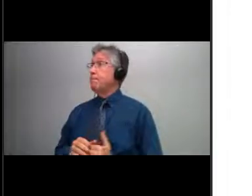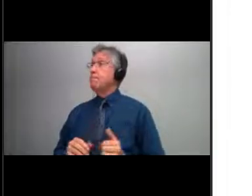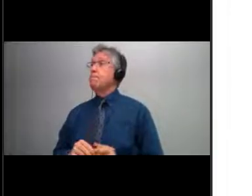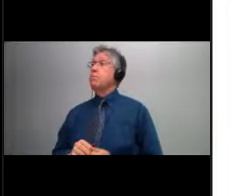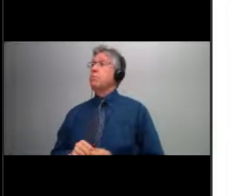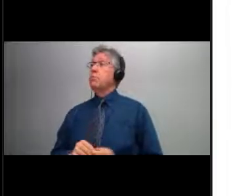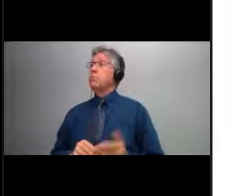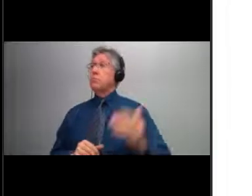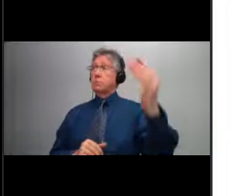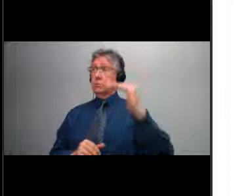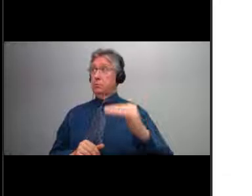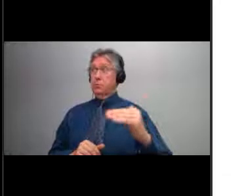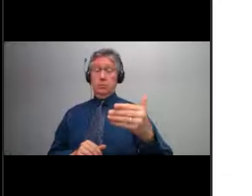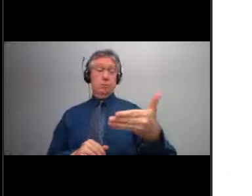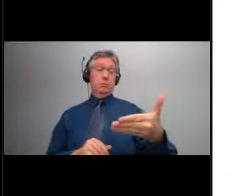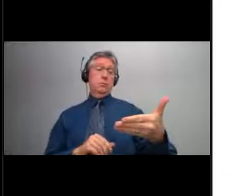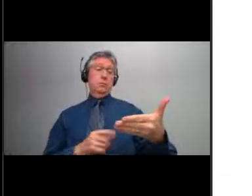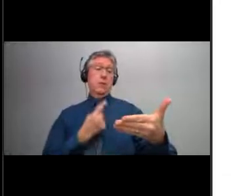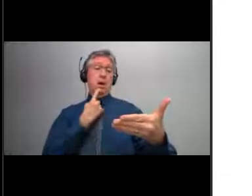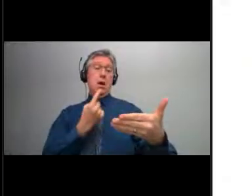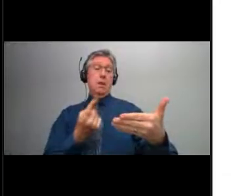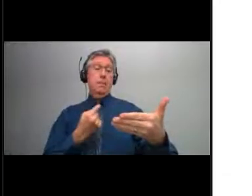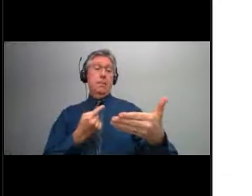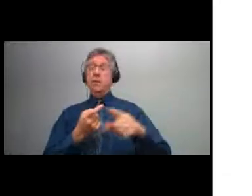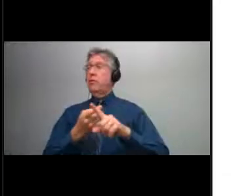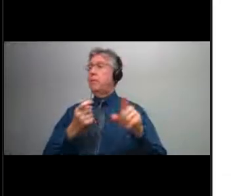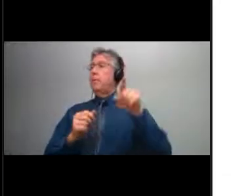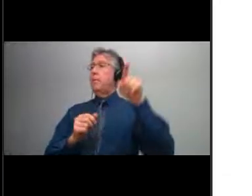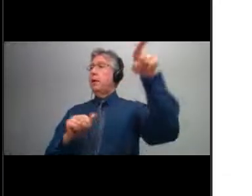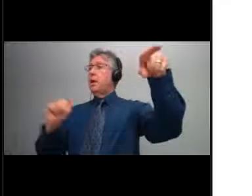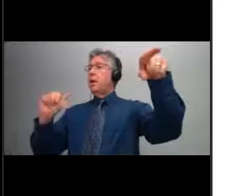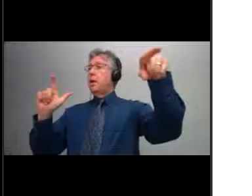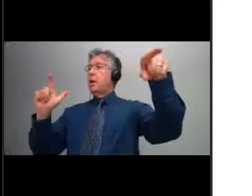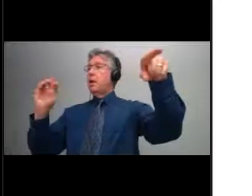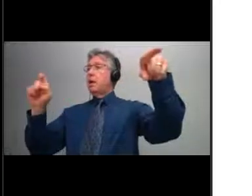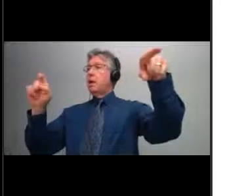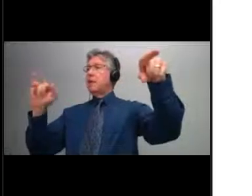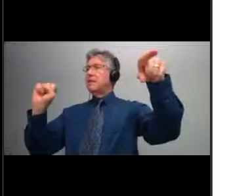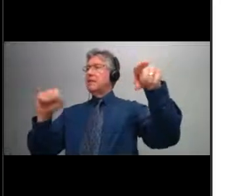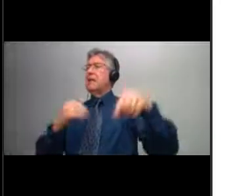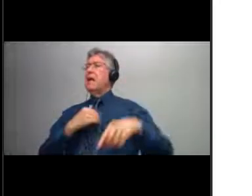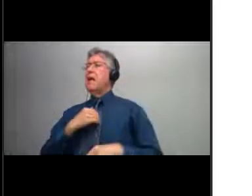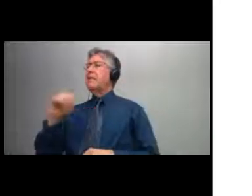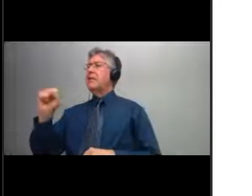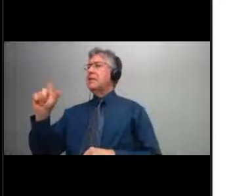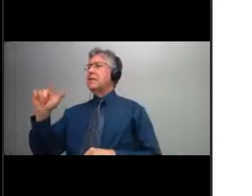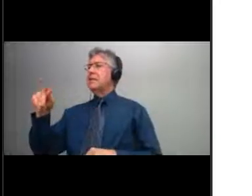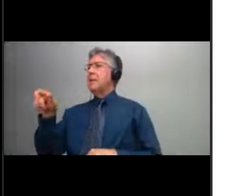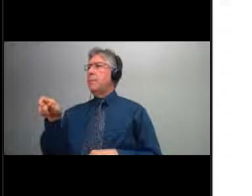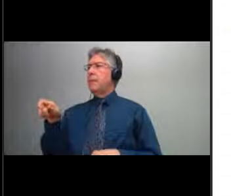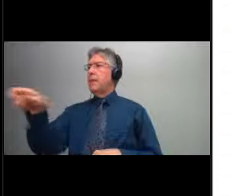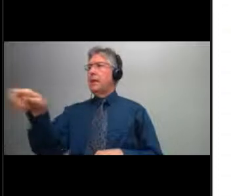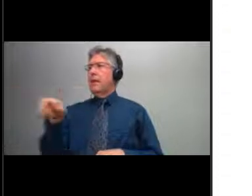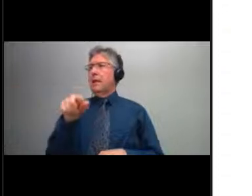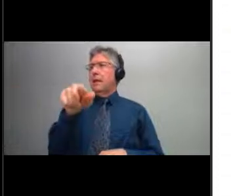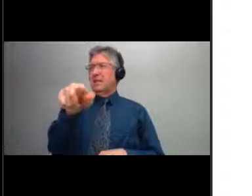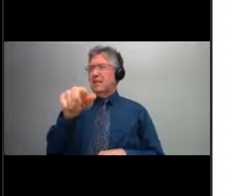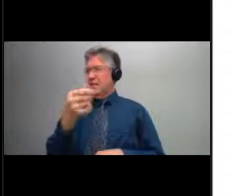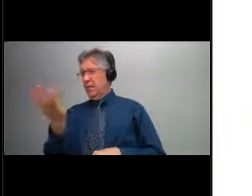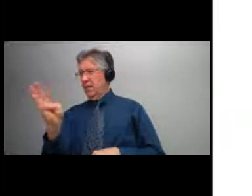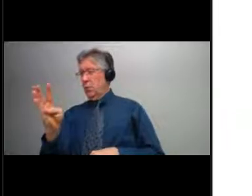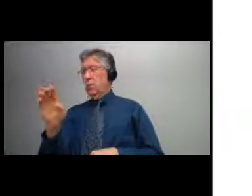So our next comment comes from Alexis. She says, there are slip lanes in several places in the design.